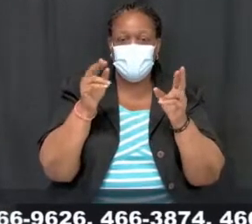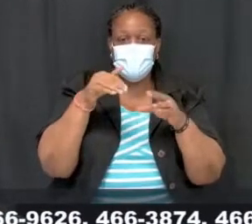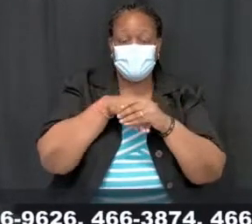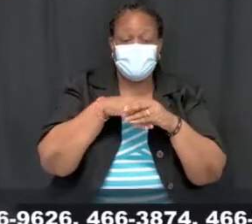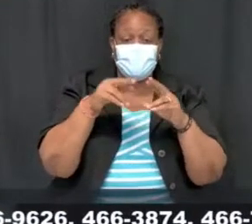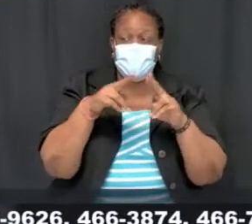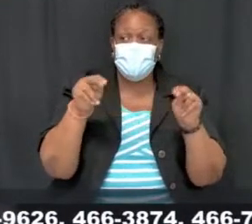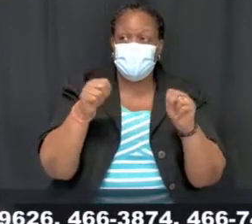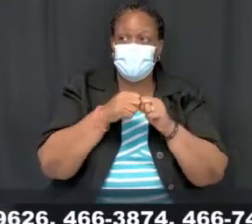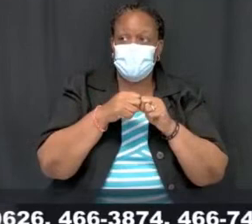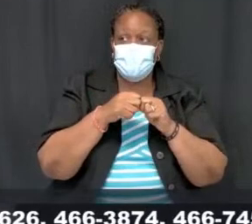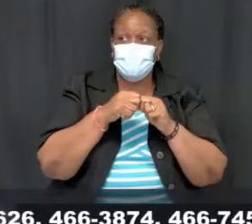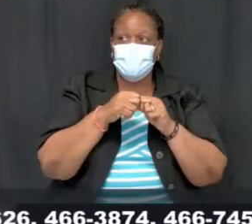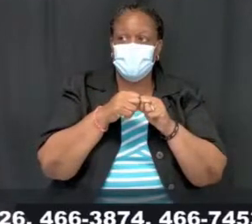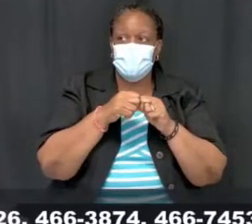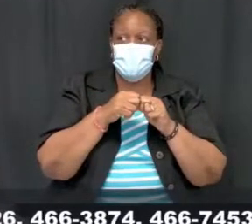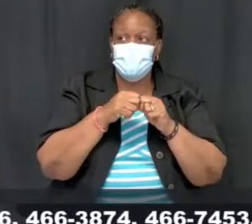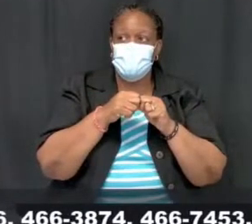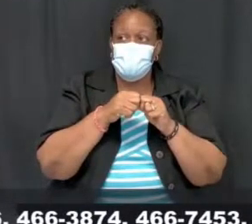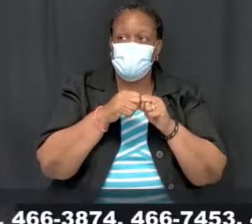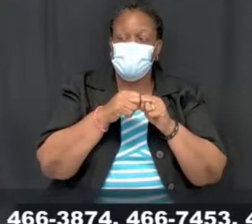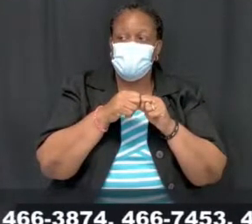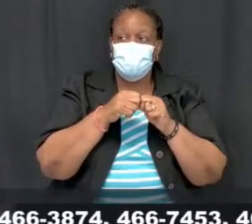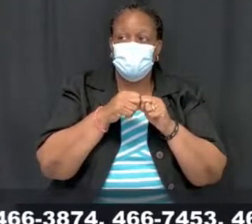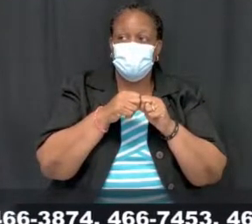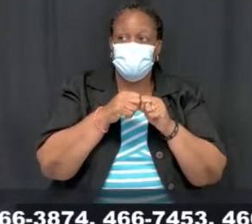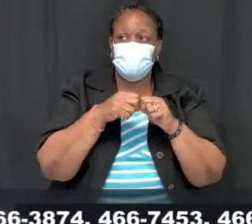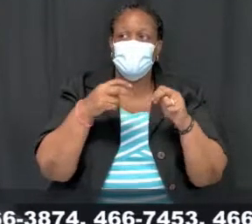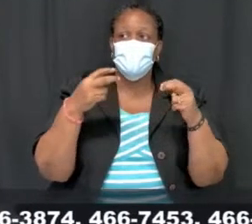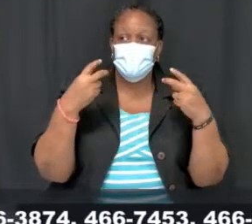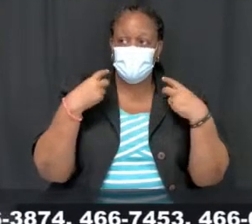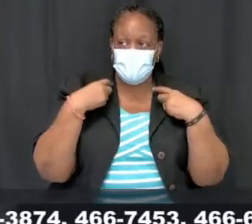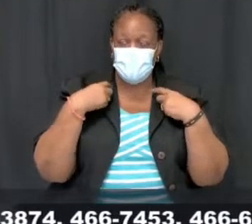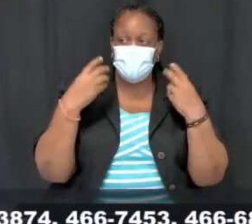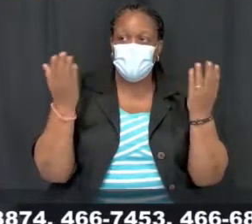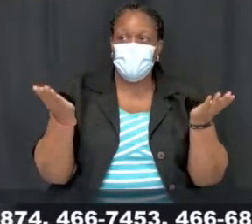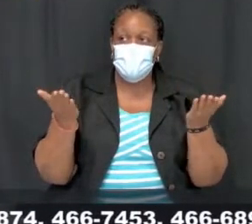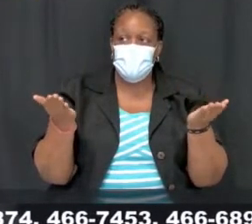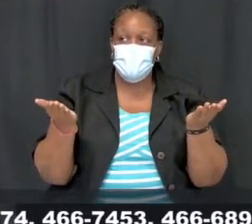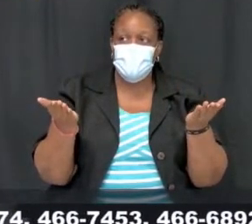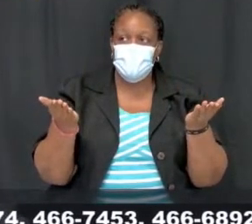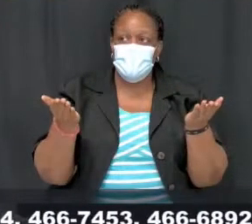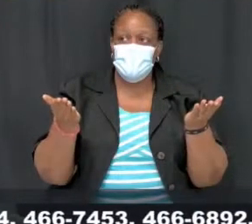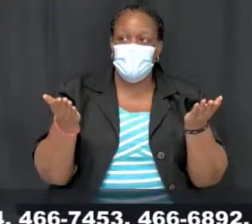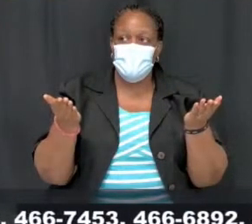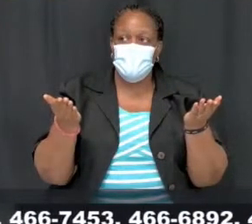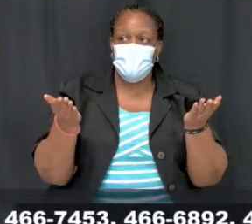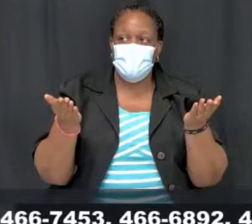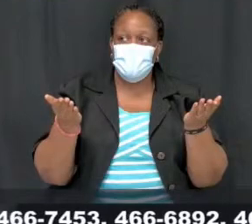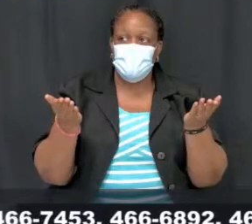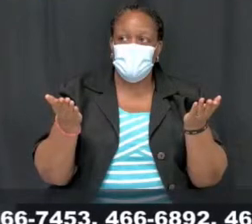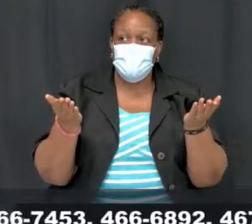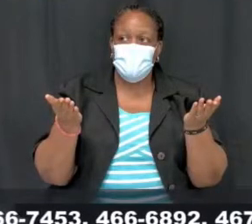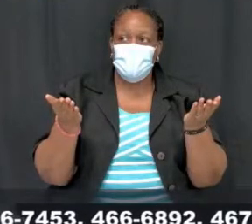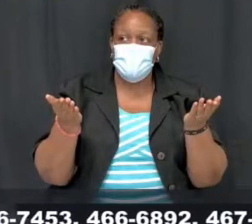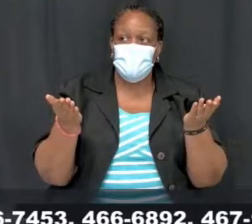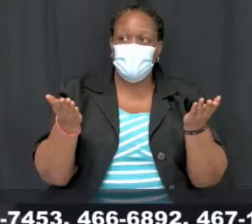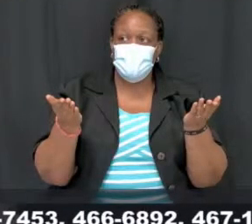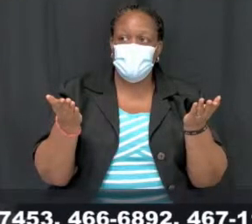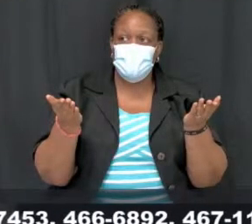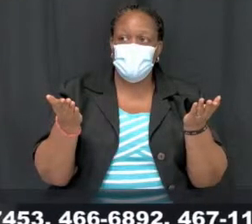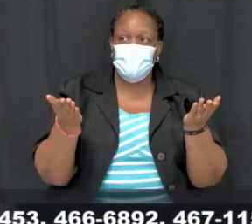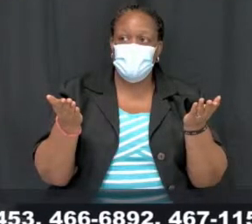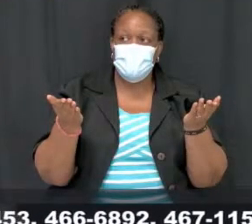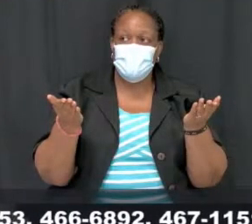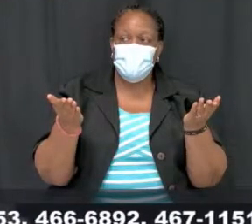Pfizer-BioNTech vaccines, so we do have a negative 80 degrees refrigerator at the